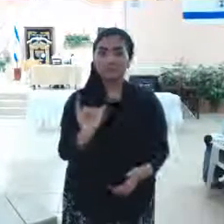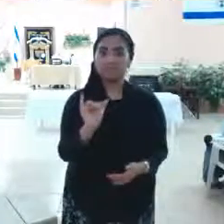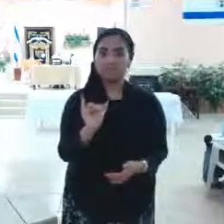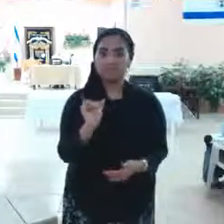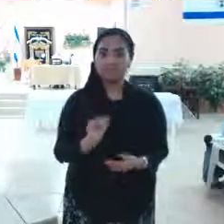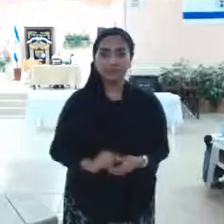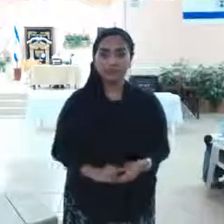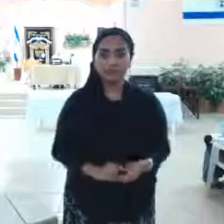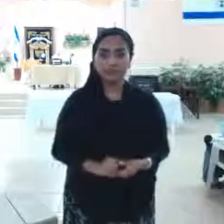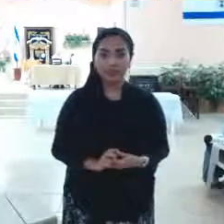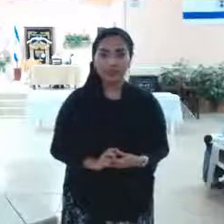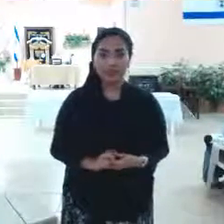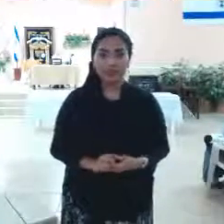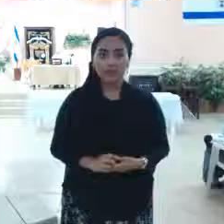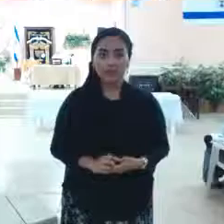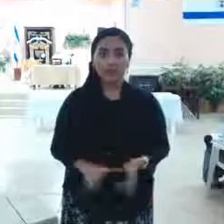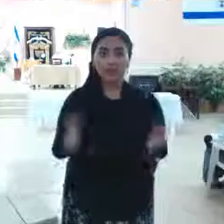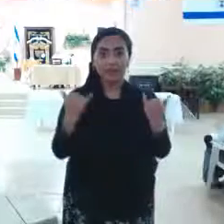Unbelievable.